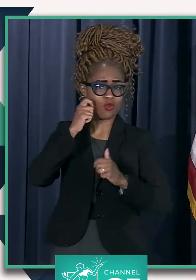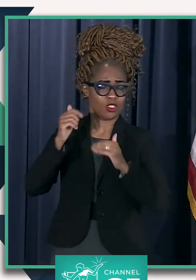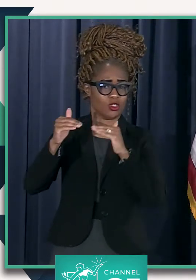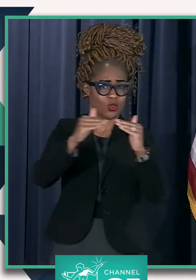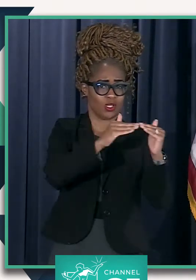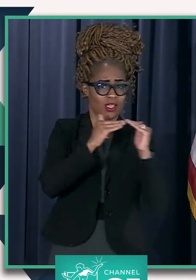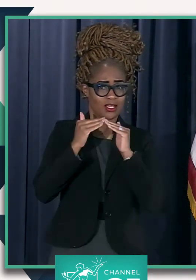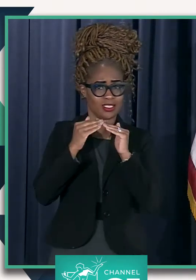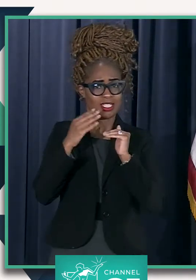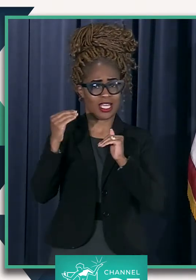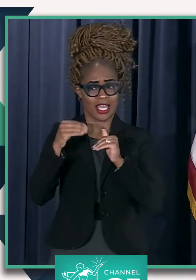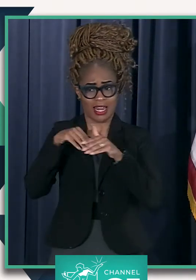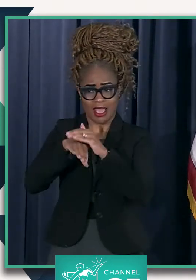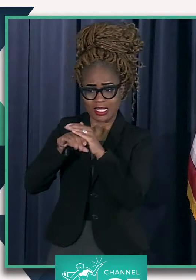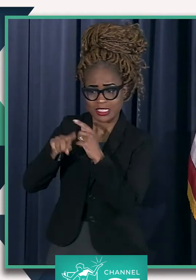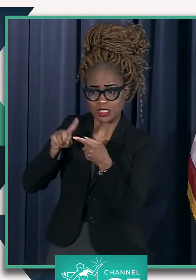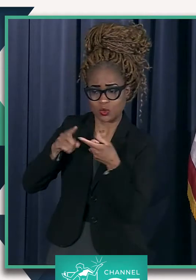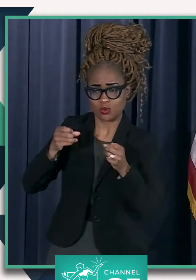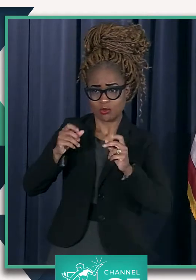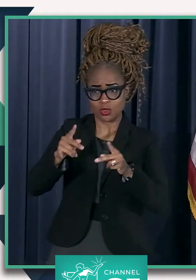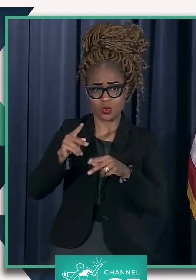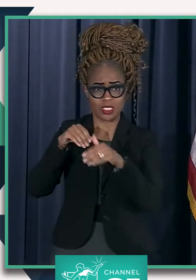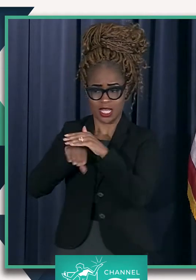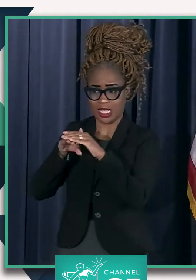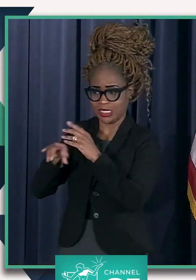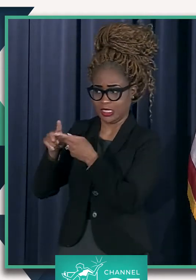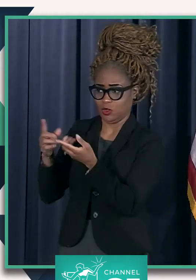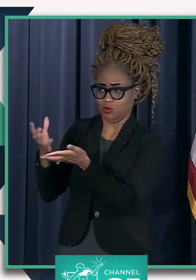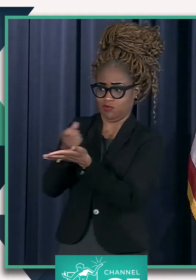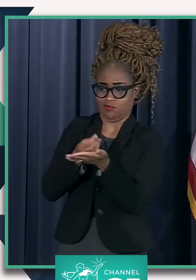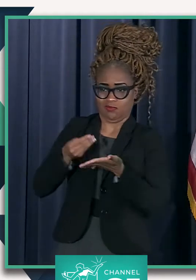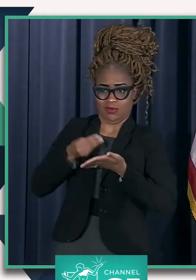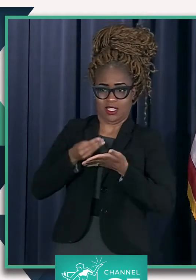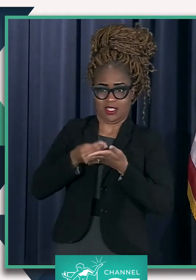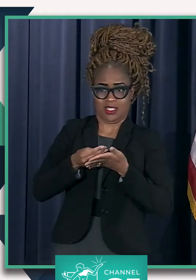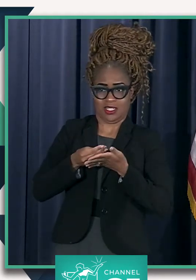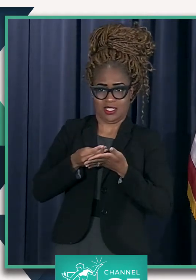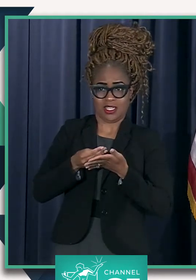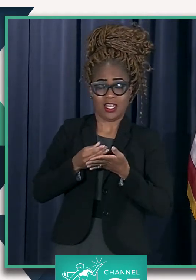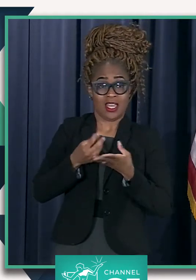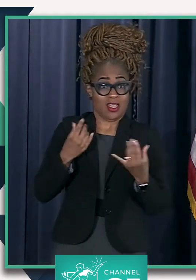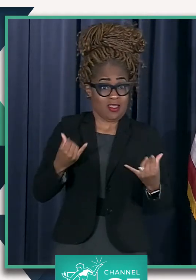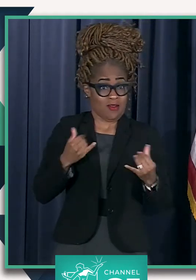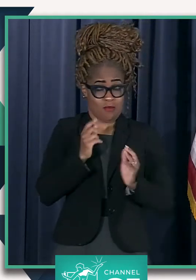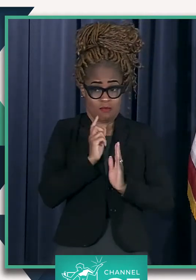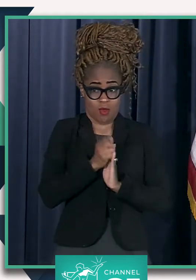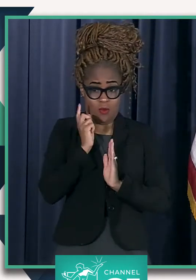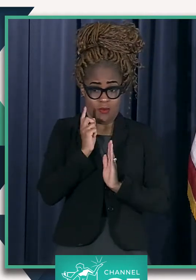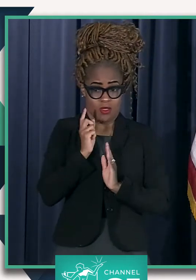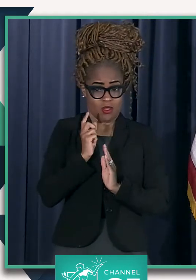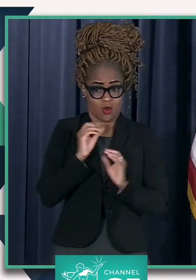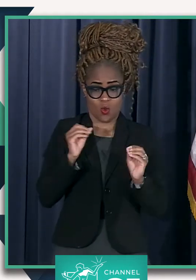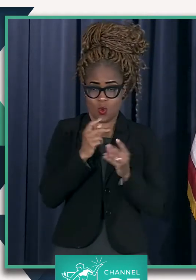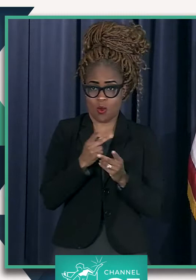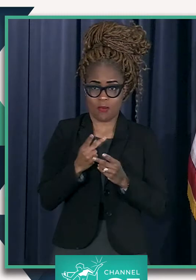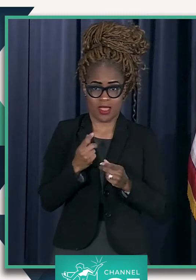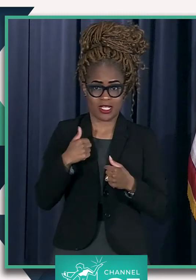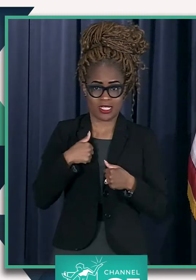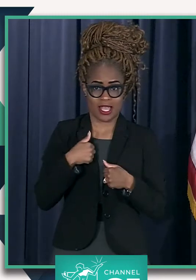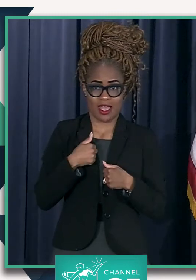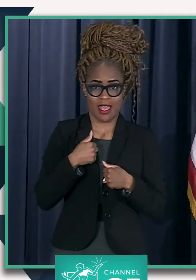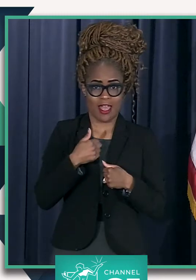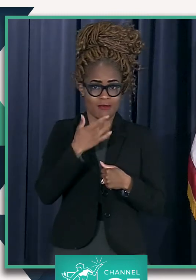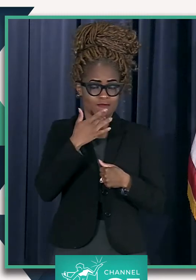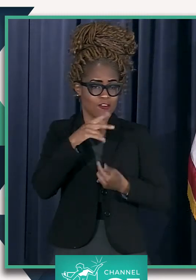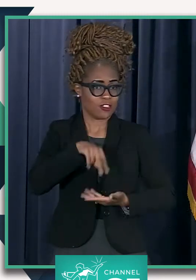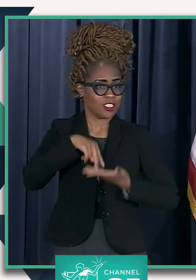and opportunity that we see throughout our country. And at this moment, there is no place I would rather be standing and